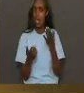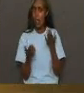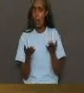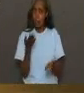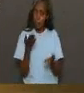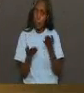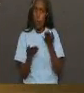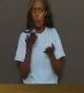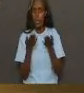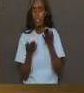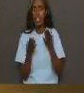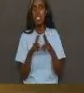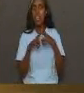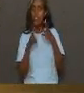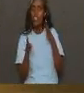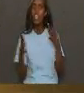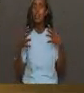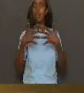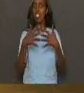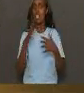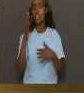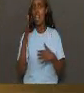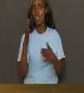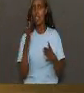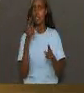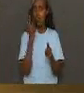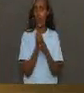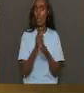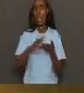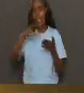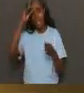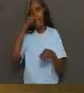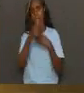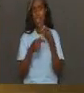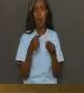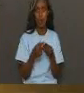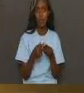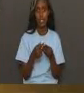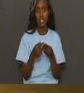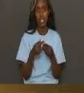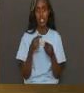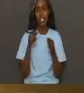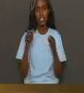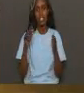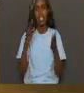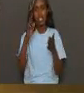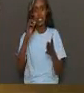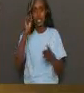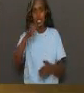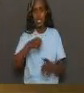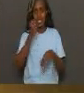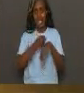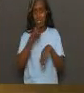that probability is very much like what we have already learned about in